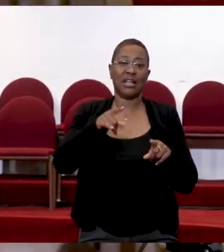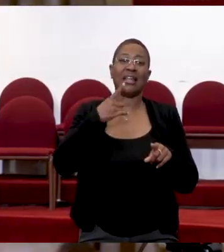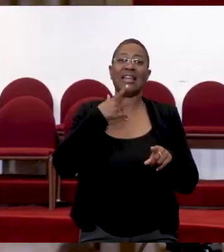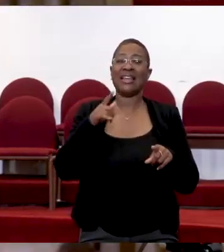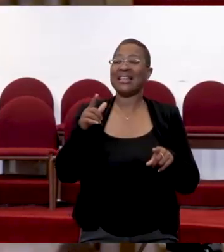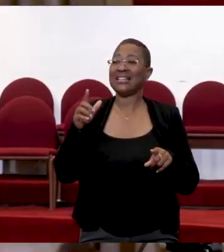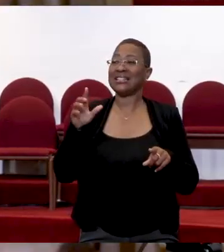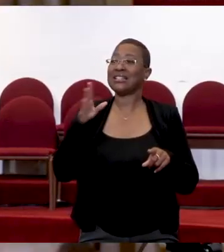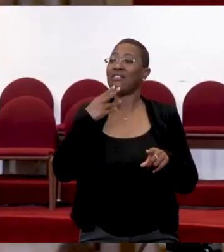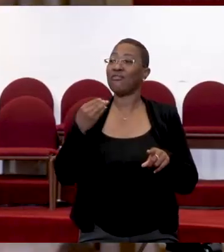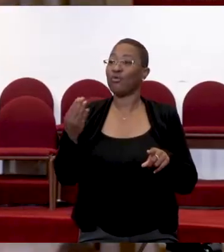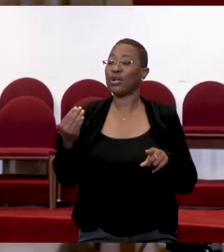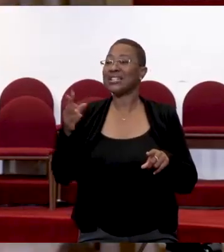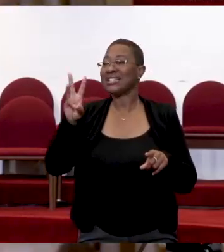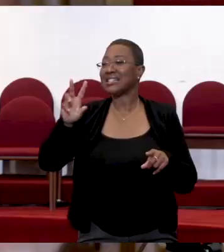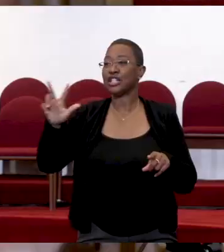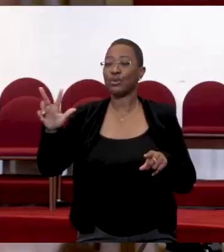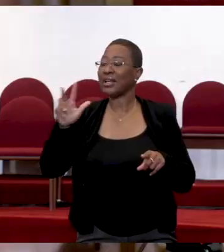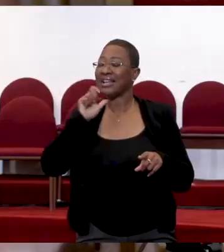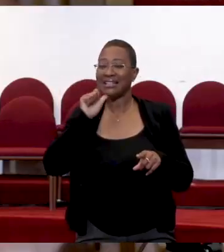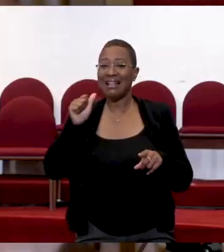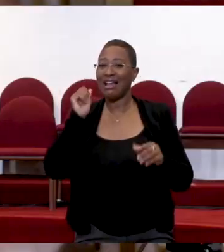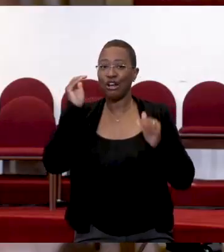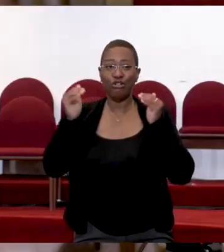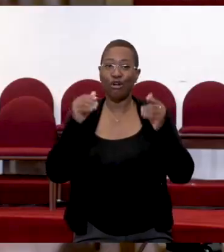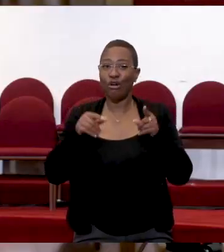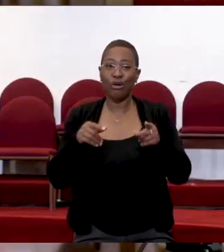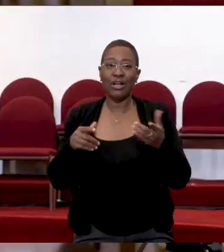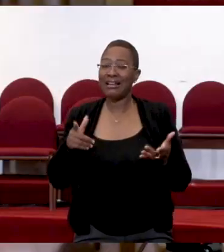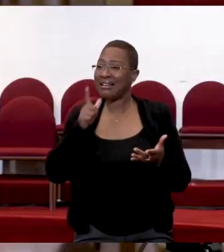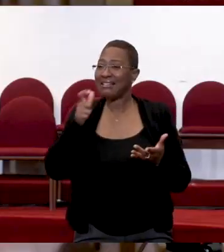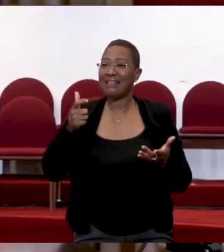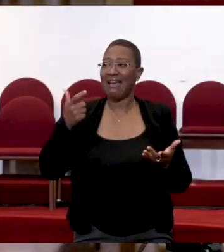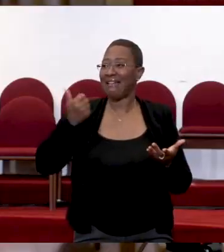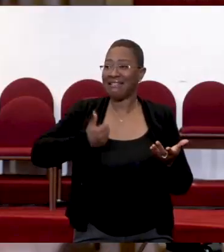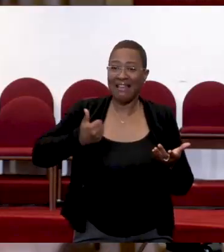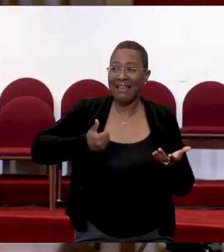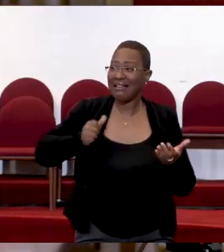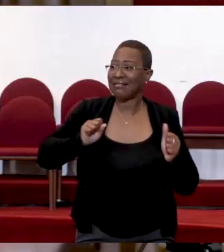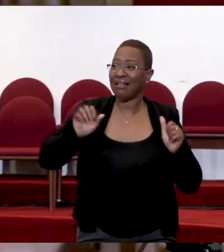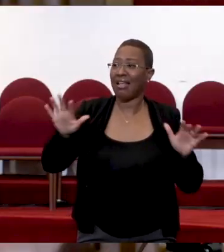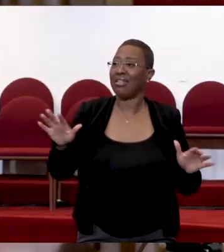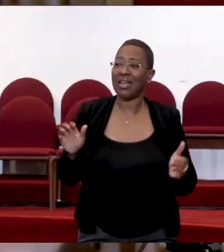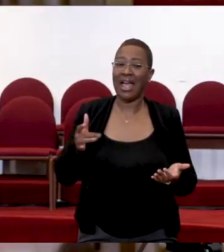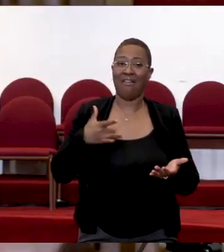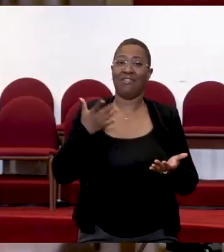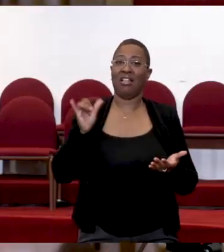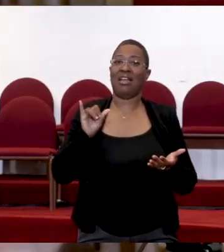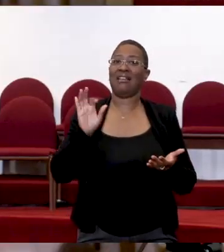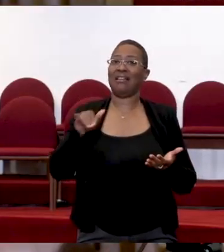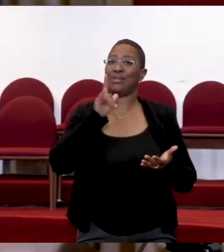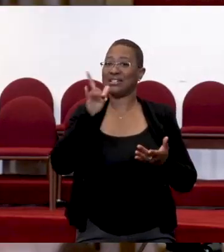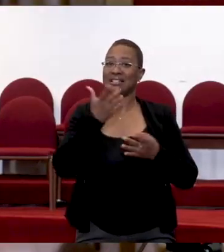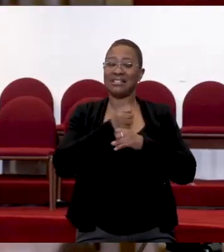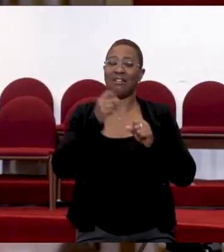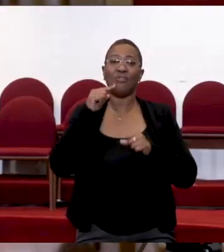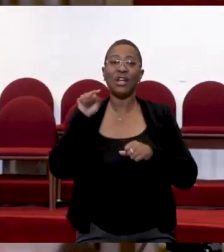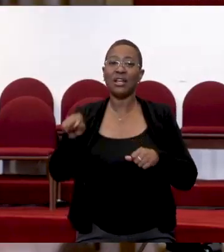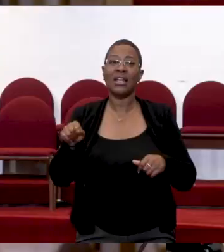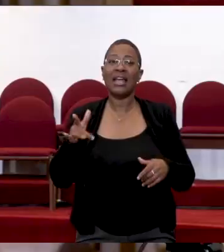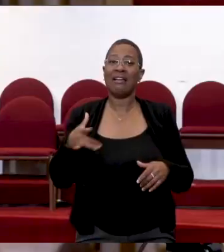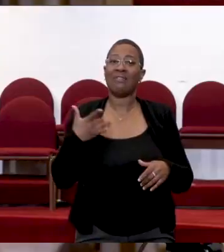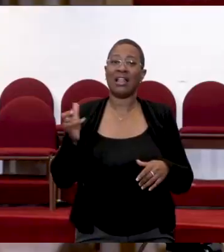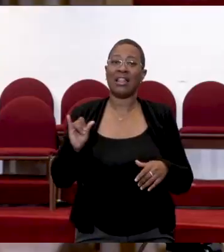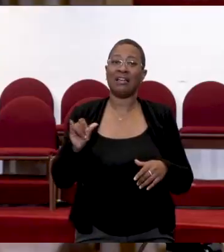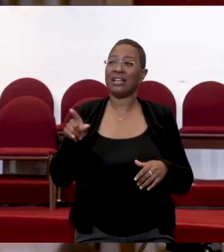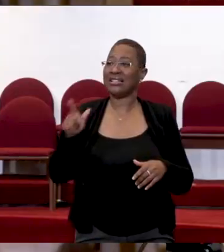6'3". He's not an adult. He's not in gang activity or anything. And I feel like that was unsafe. He feels like